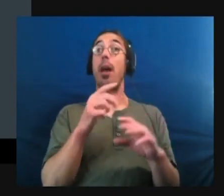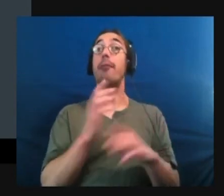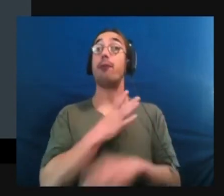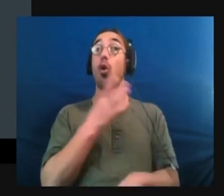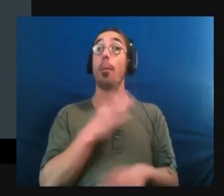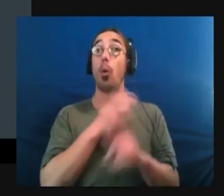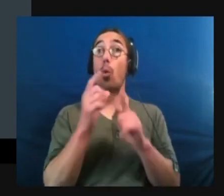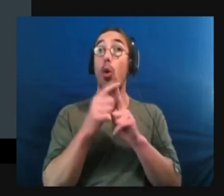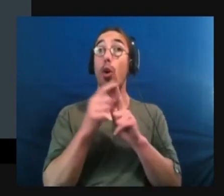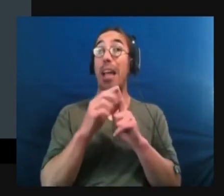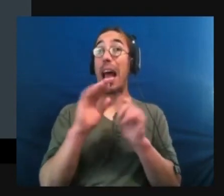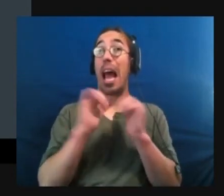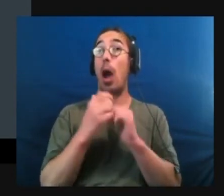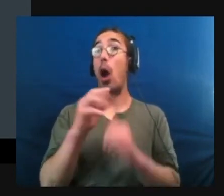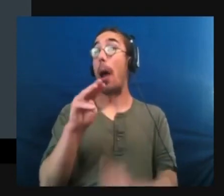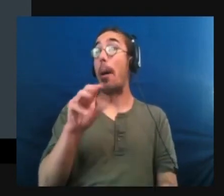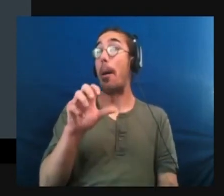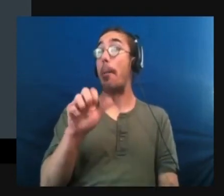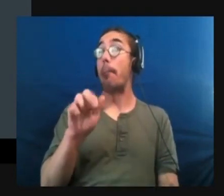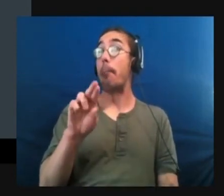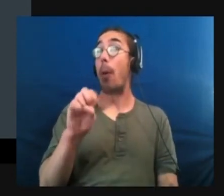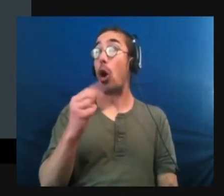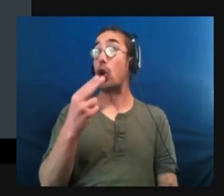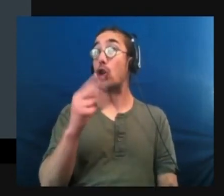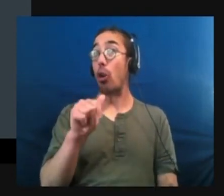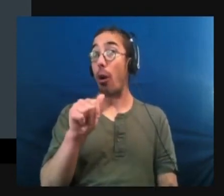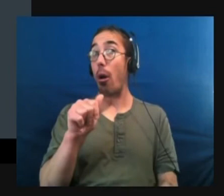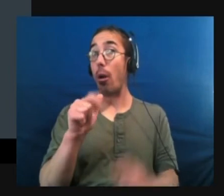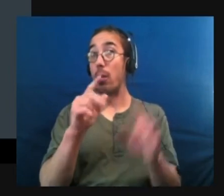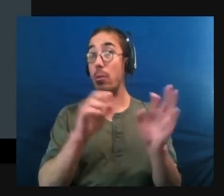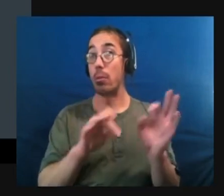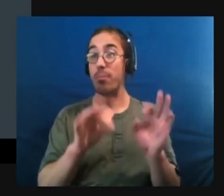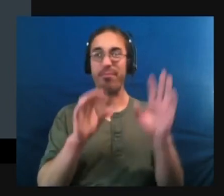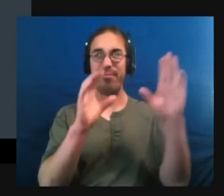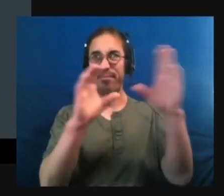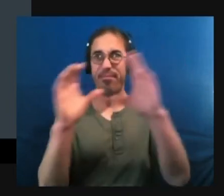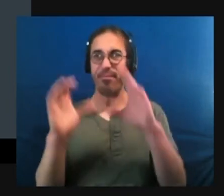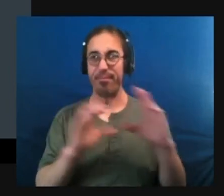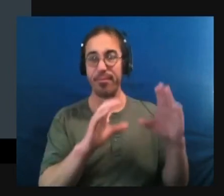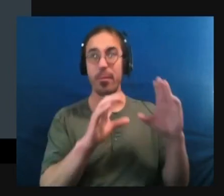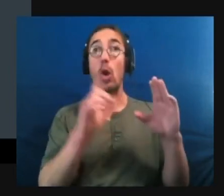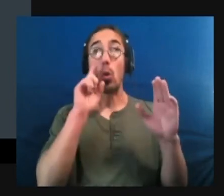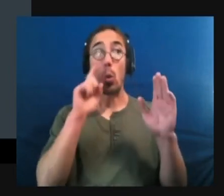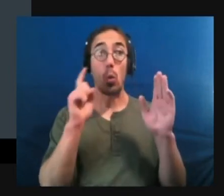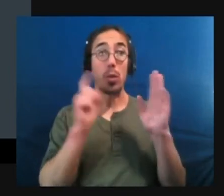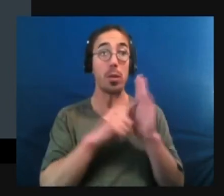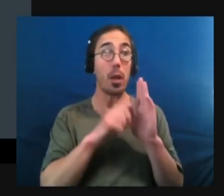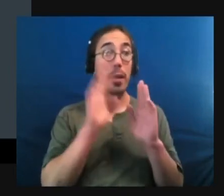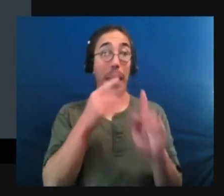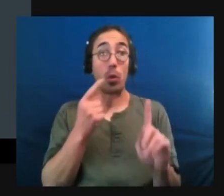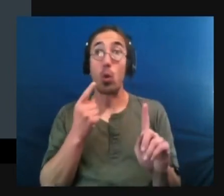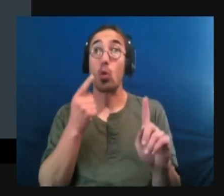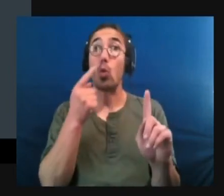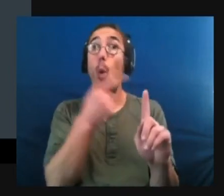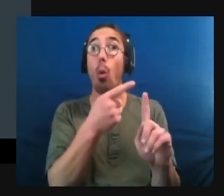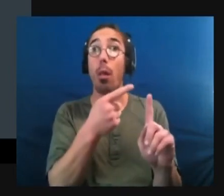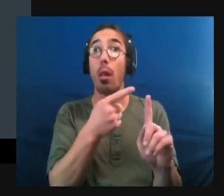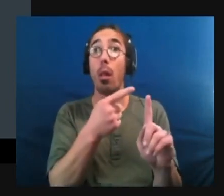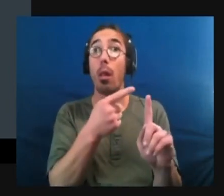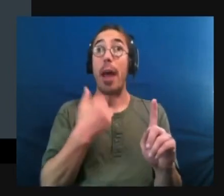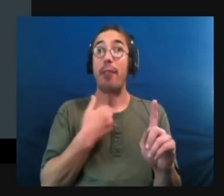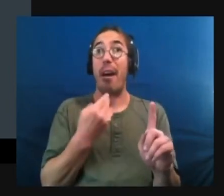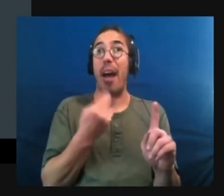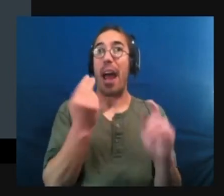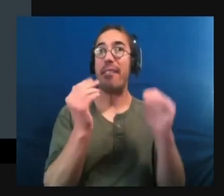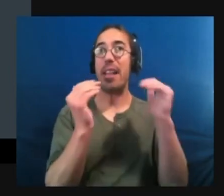of these quadrants, where in this quadrant, which is often seen as the goal, you have a high level